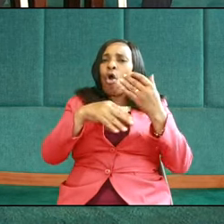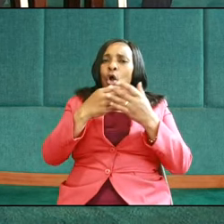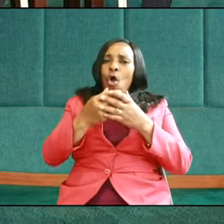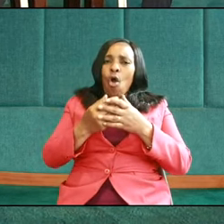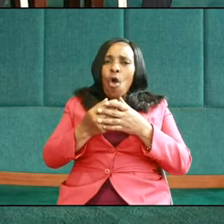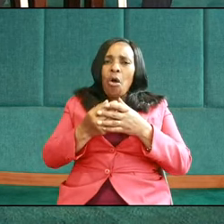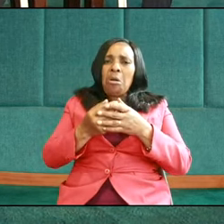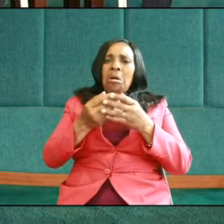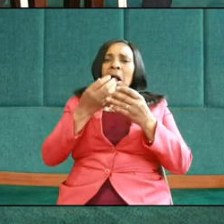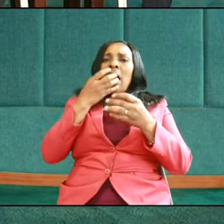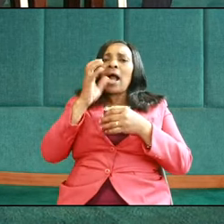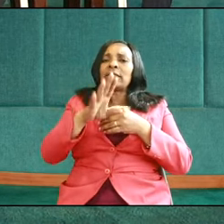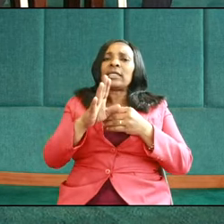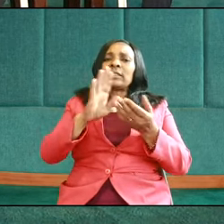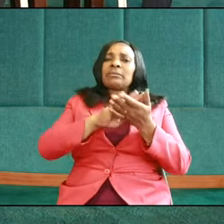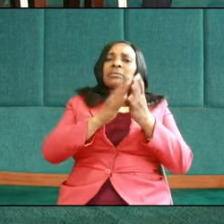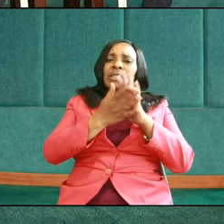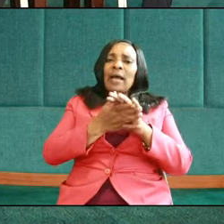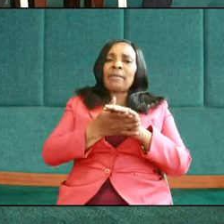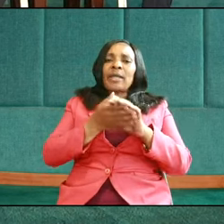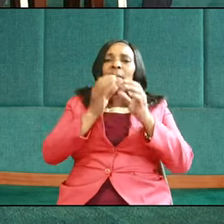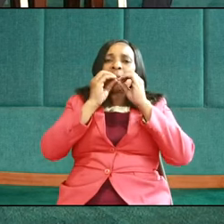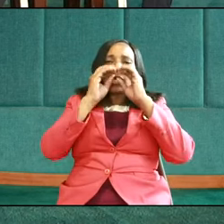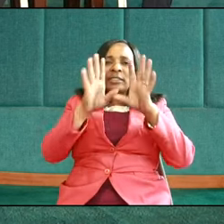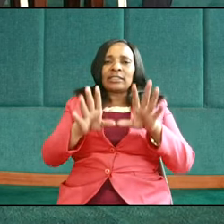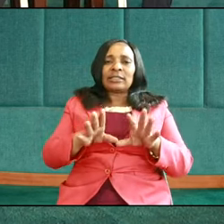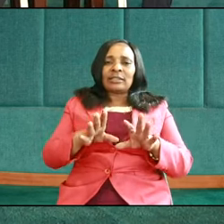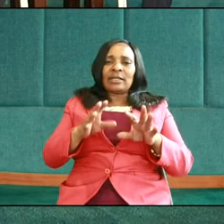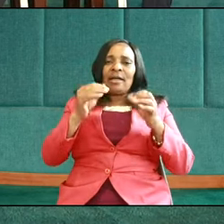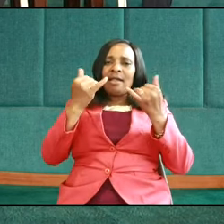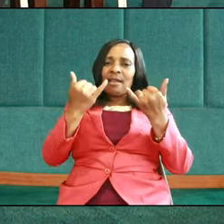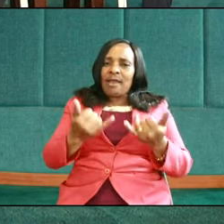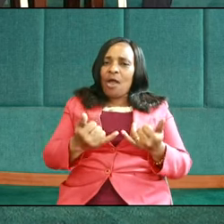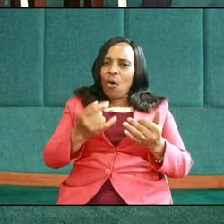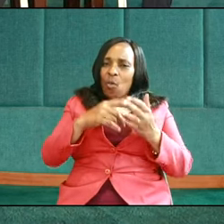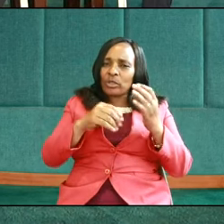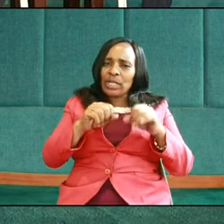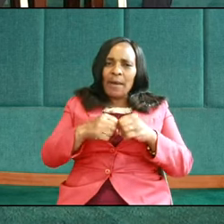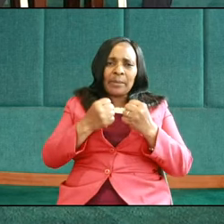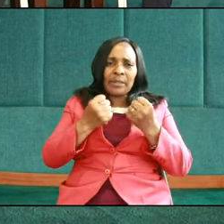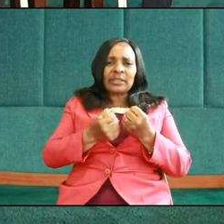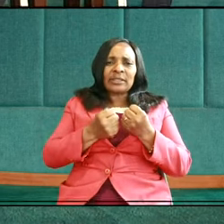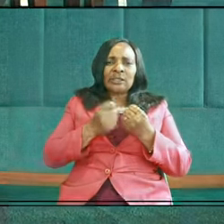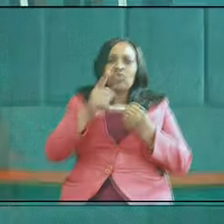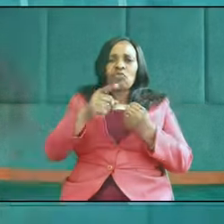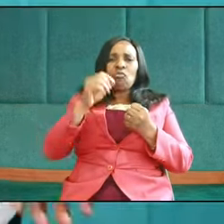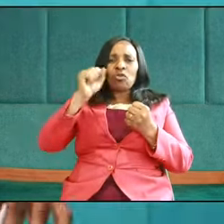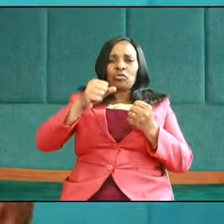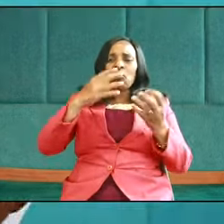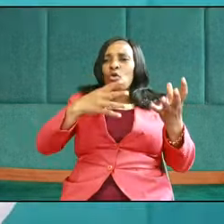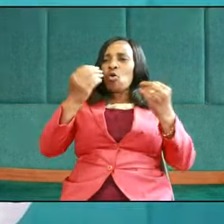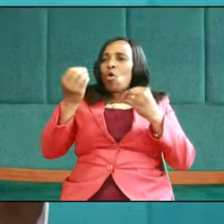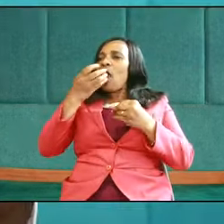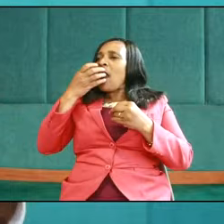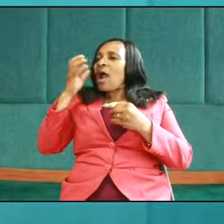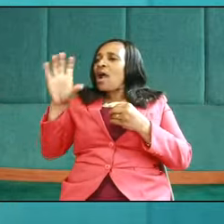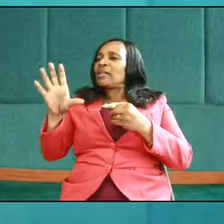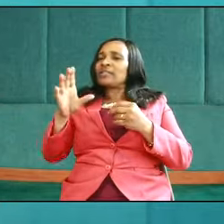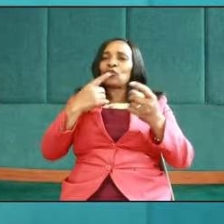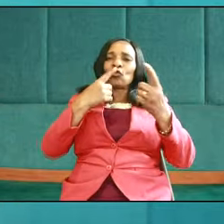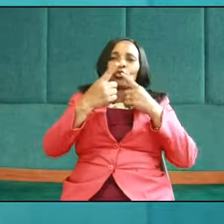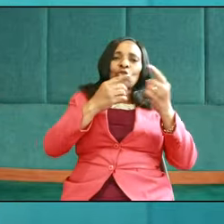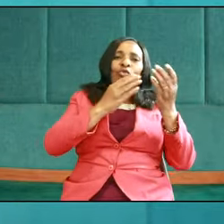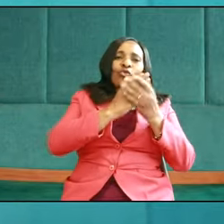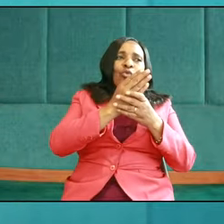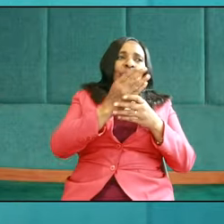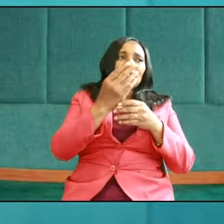is blessings. Mm. And what that really shows me is that the palsied arm, of course, is like, you should definitely go out and curse and through speech. But